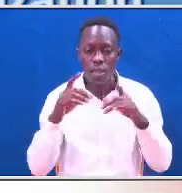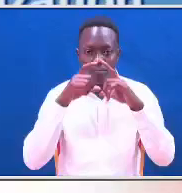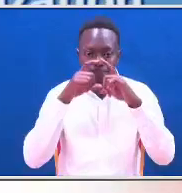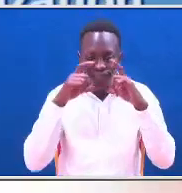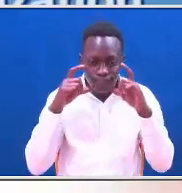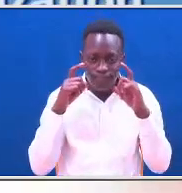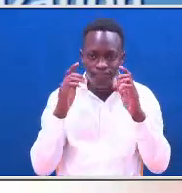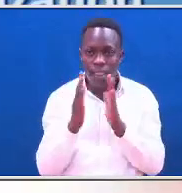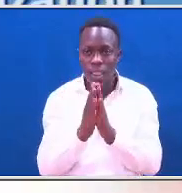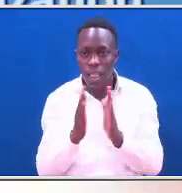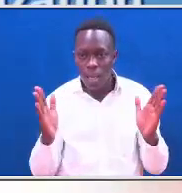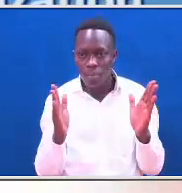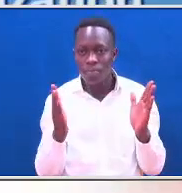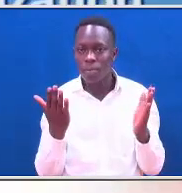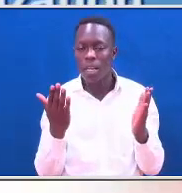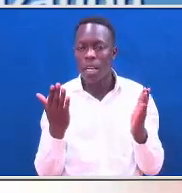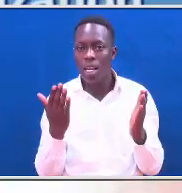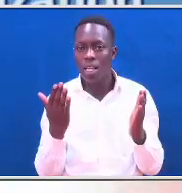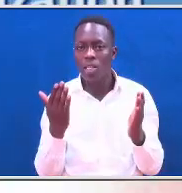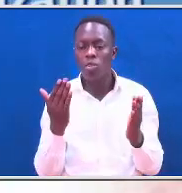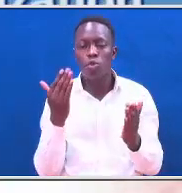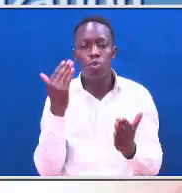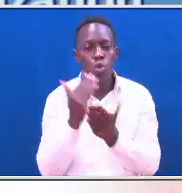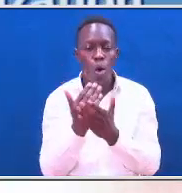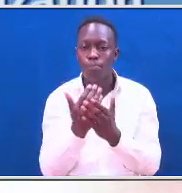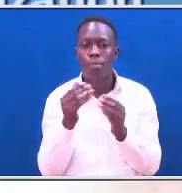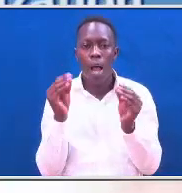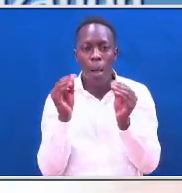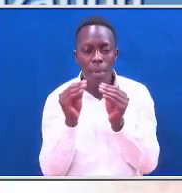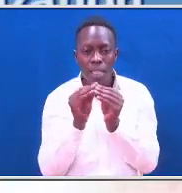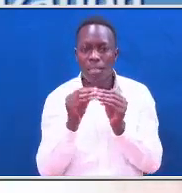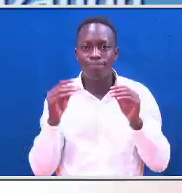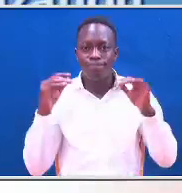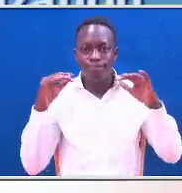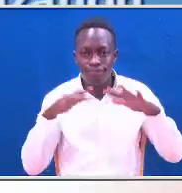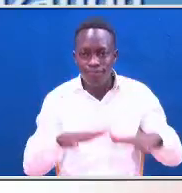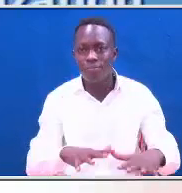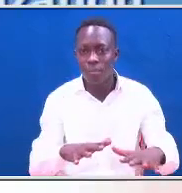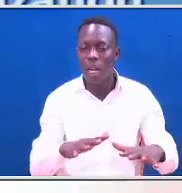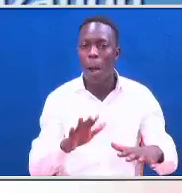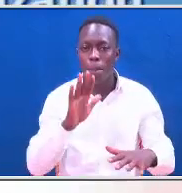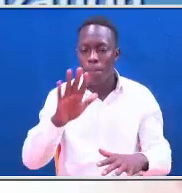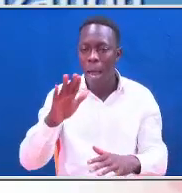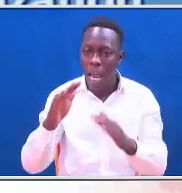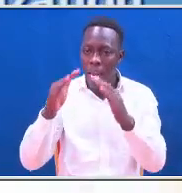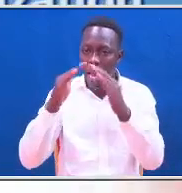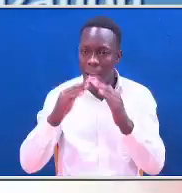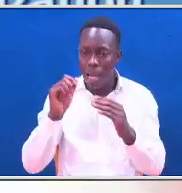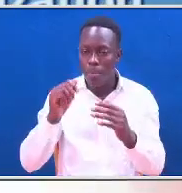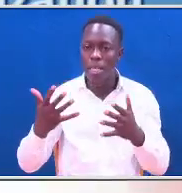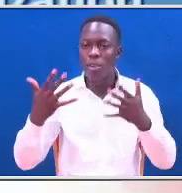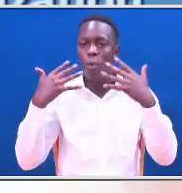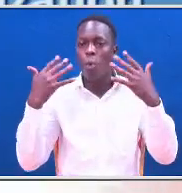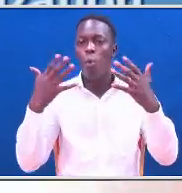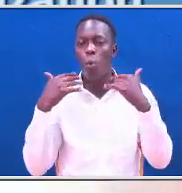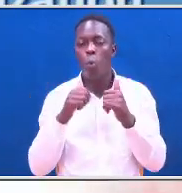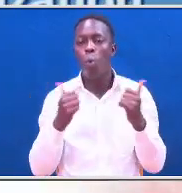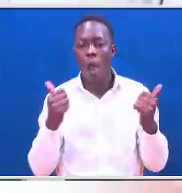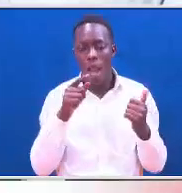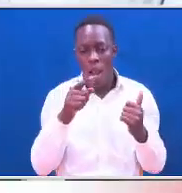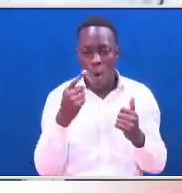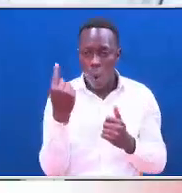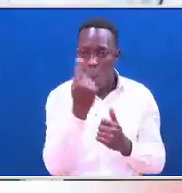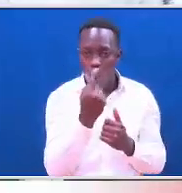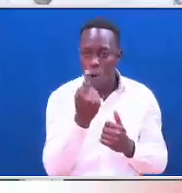distance, avoiding crowded places and keeping indoor areas well ventilated are the basis for the